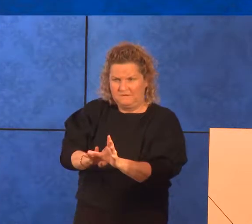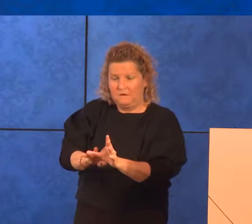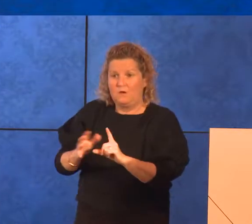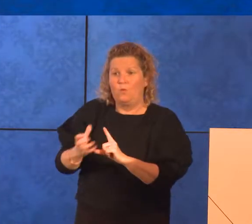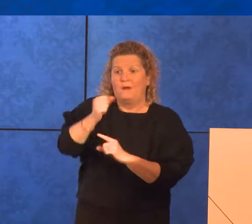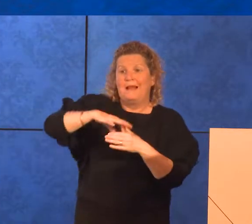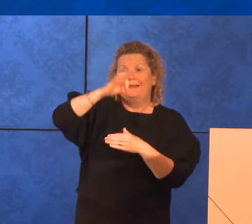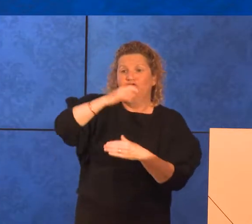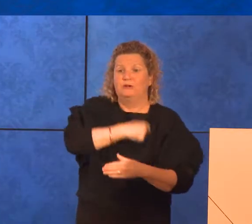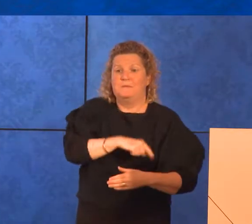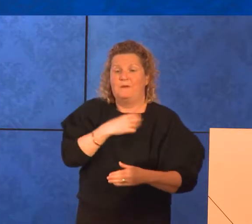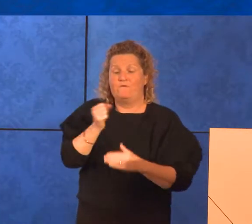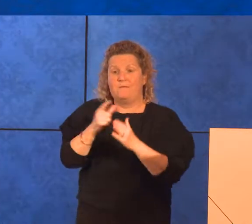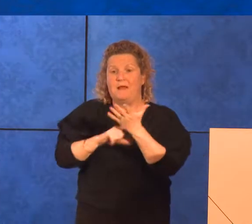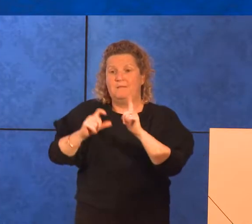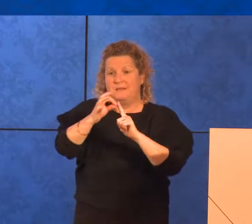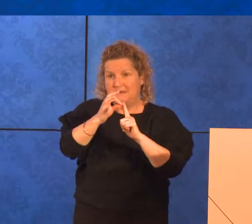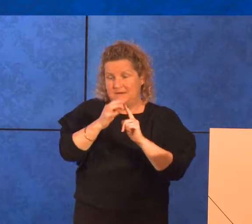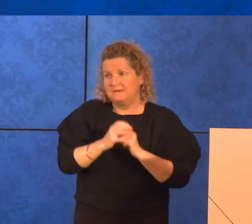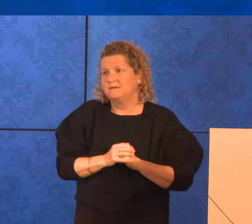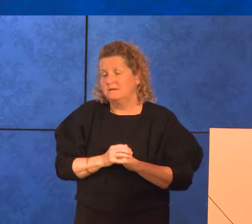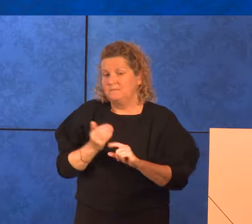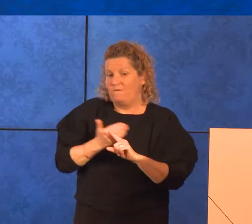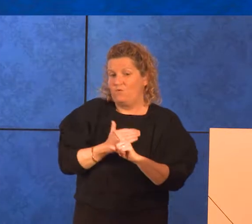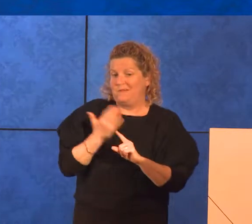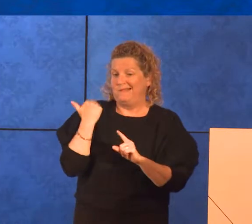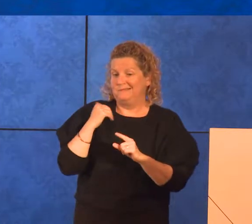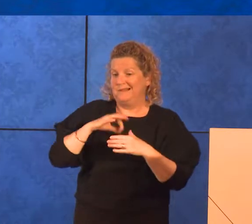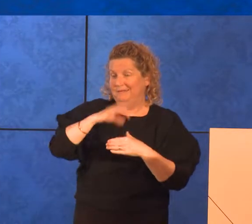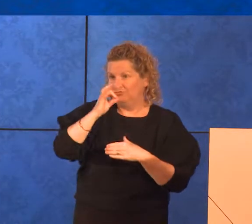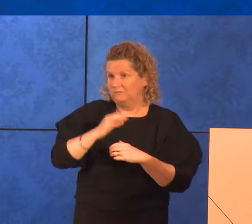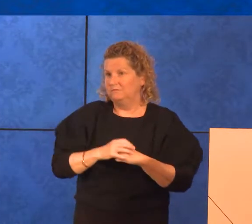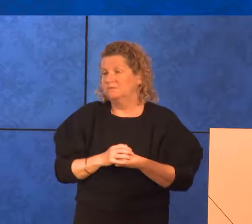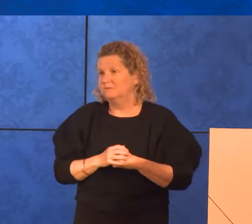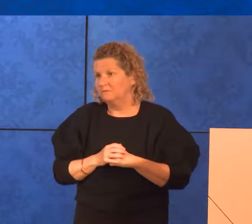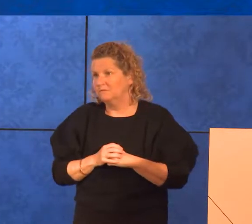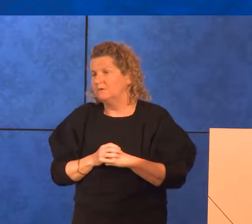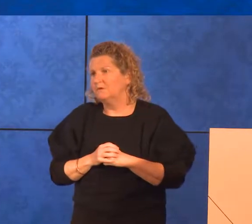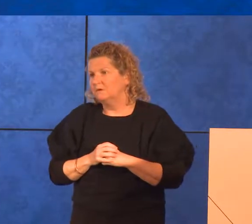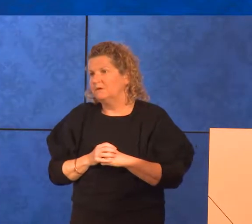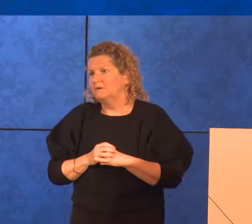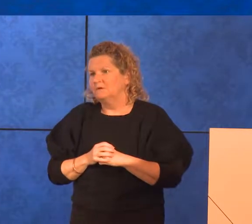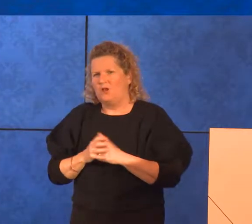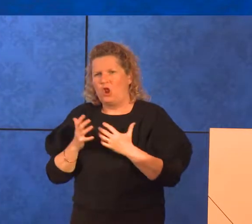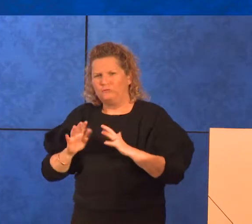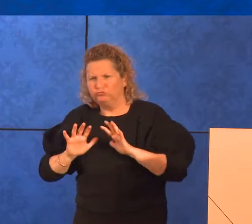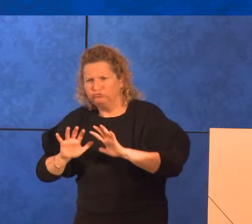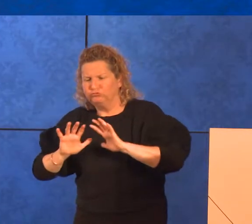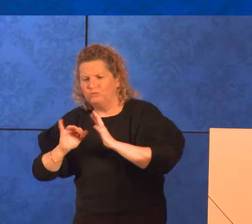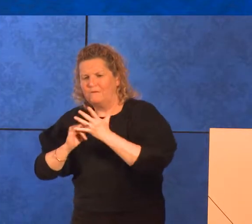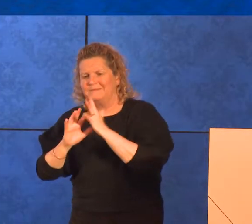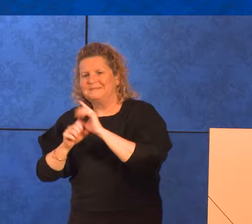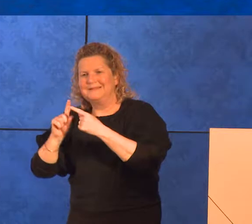election commitment from the ALP prior to the last election, and with great pushing, particularly from Senator